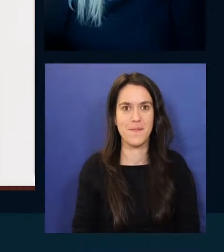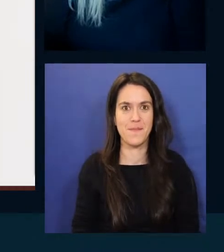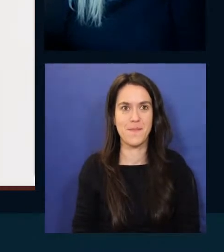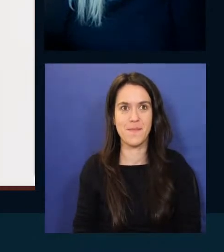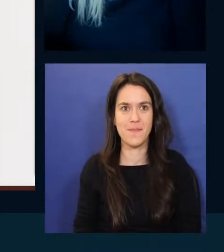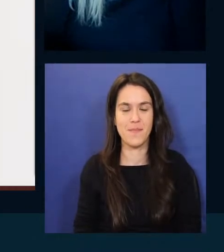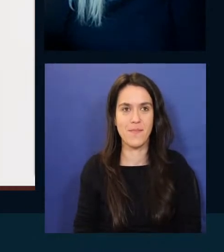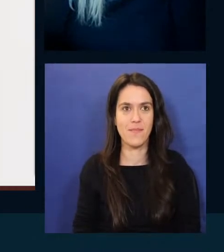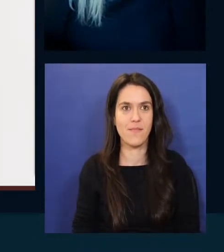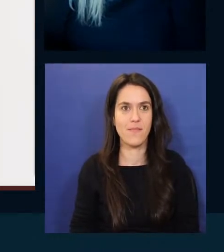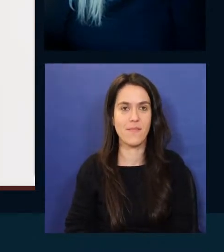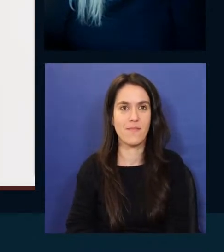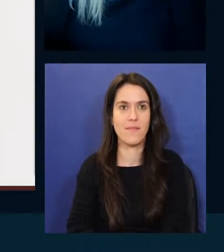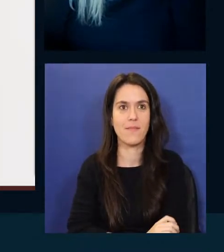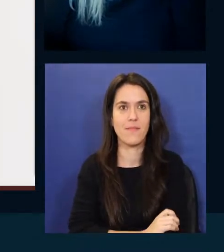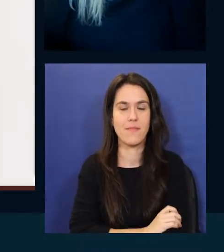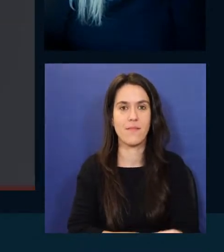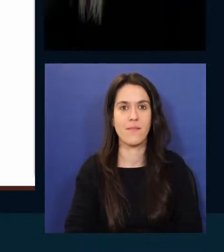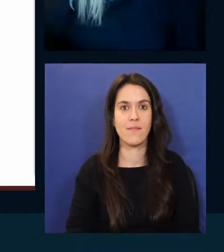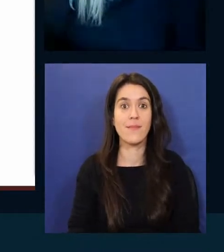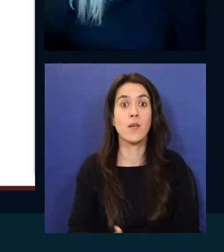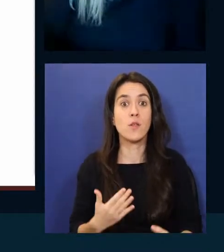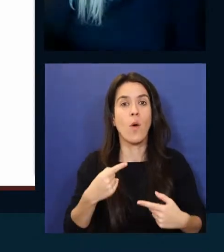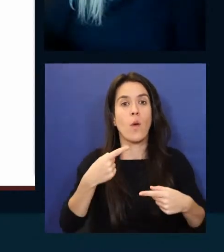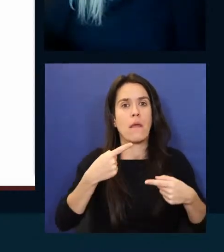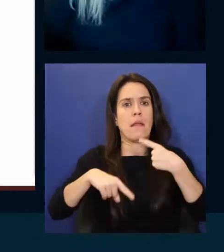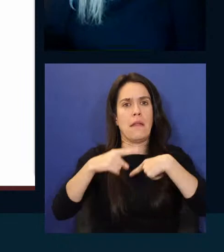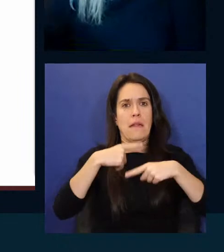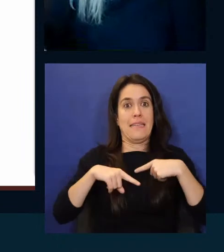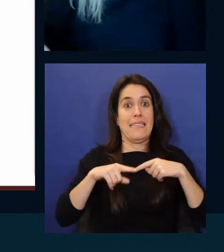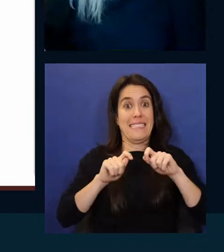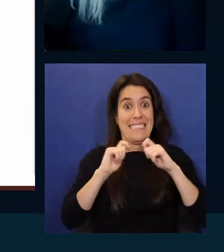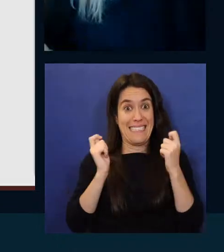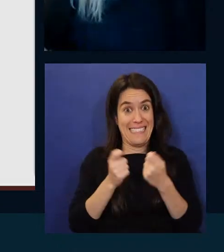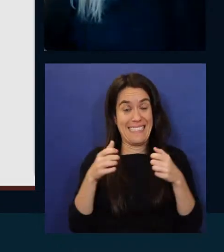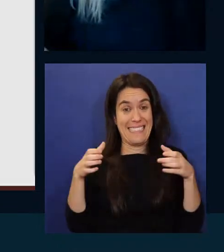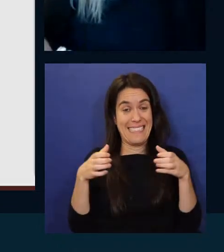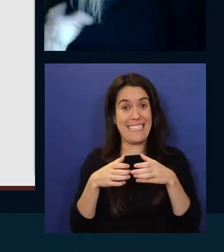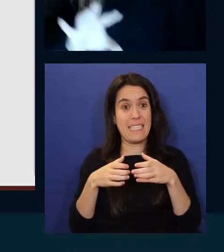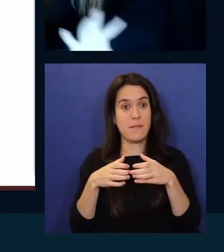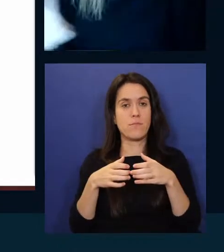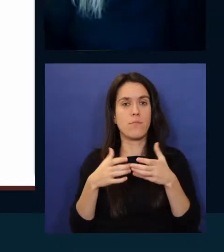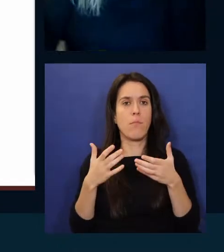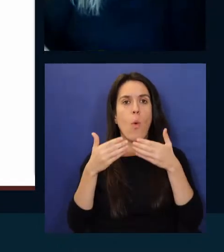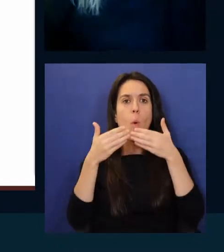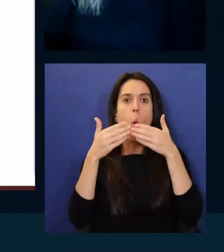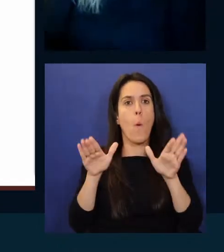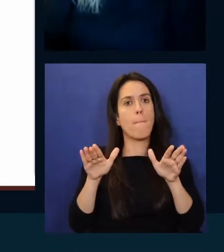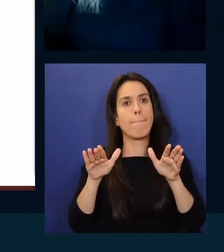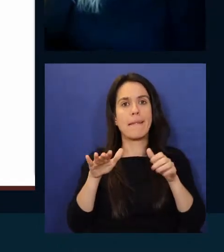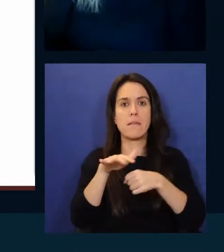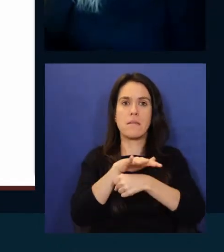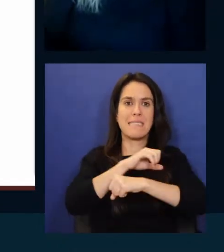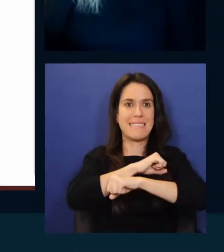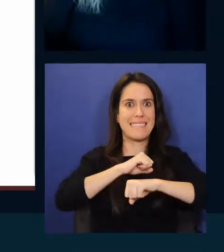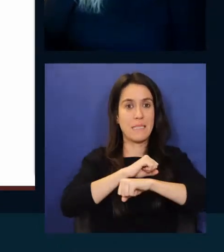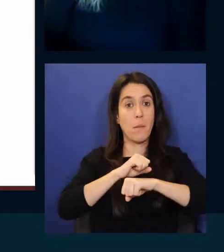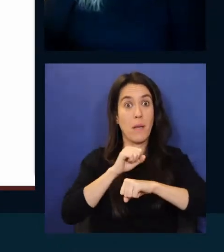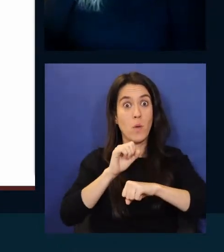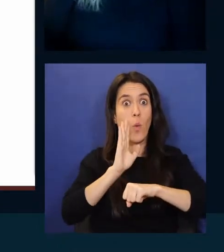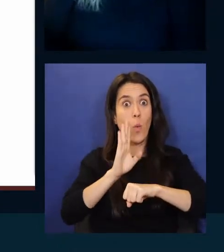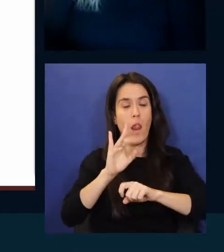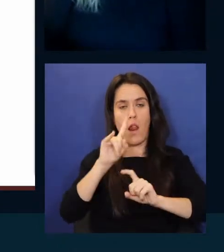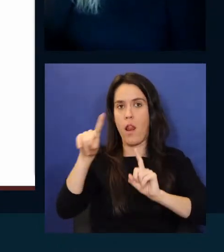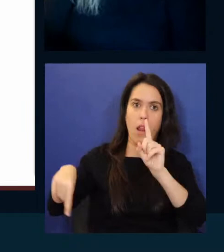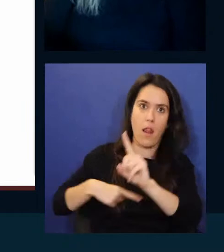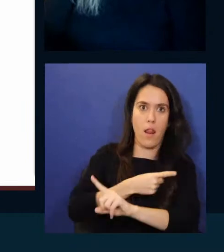But if you go back to Teams and then we open, for instance, a workspace, it will also actually redirect us to